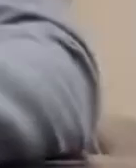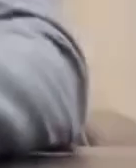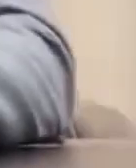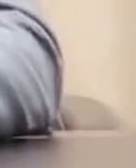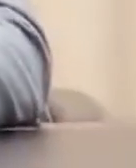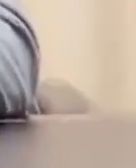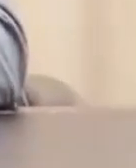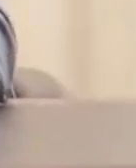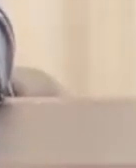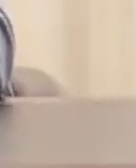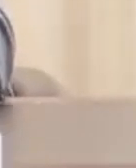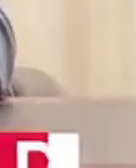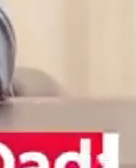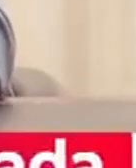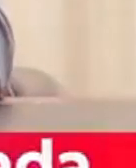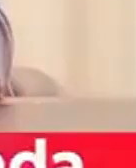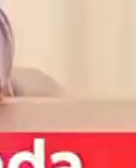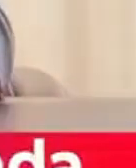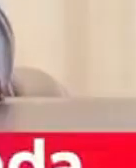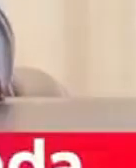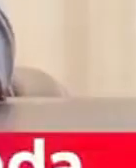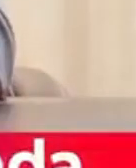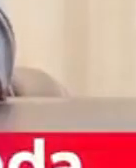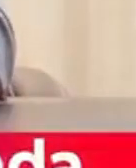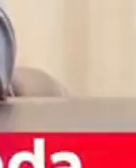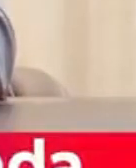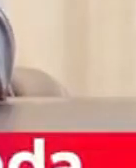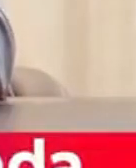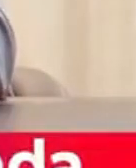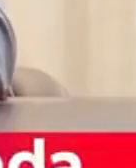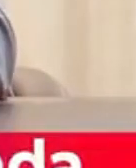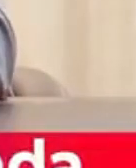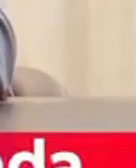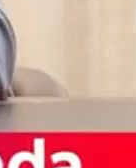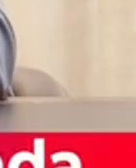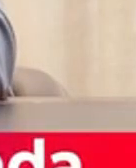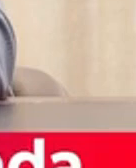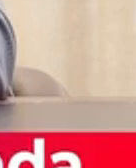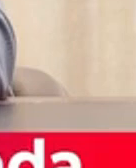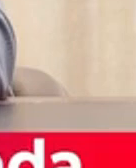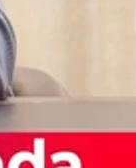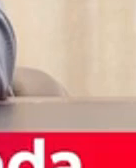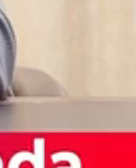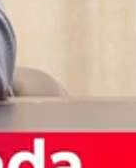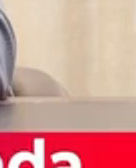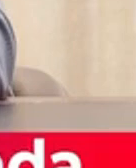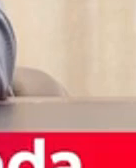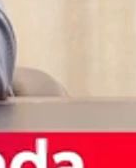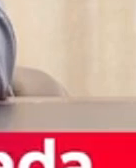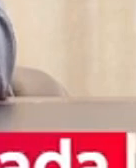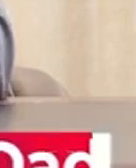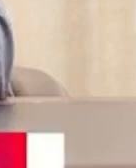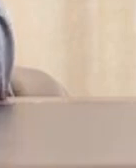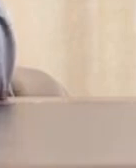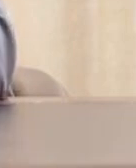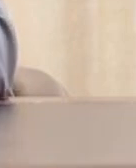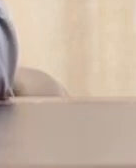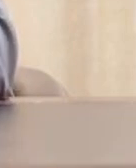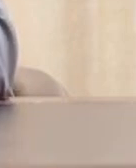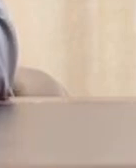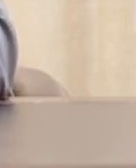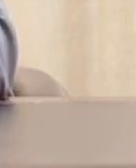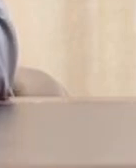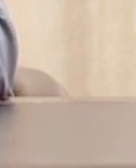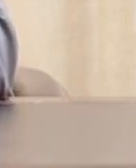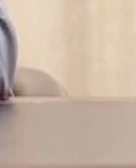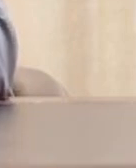Hello friends, I am Pastor Michael Dada, the Regional Overseer for Deeper Life Bible Church USA. This is that time of the